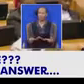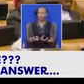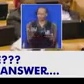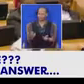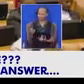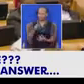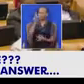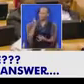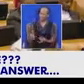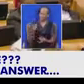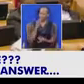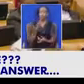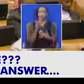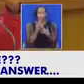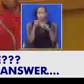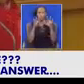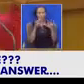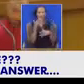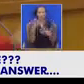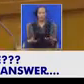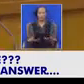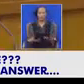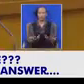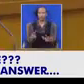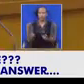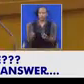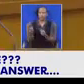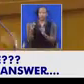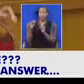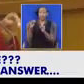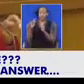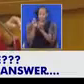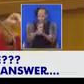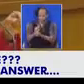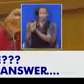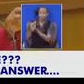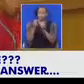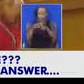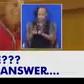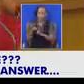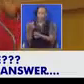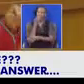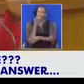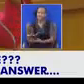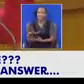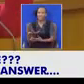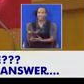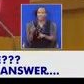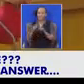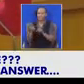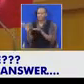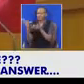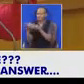people? Because the National Democratic Revolution answers that question. It says the motive forces